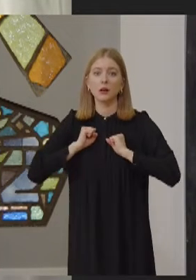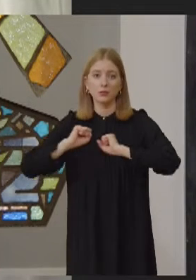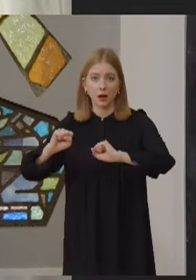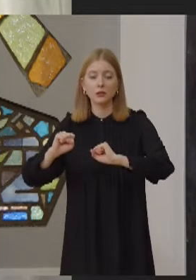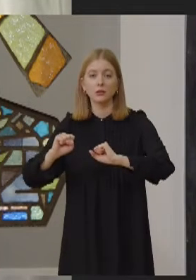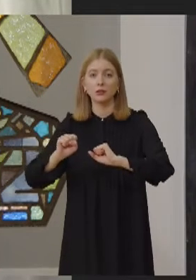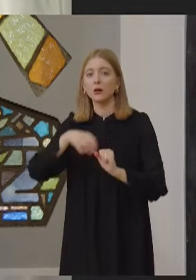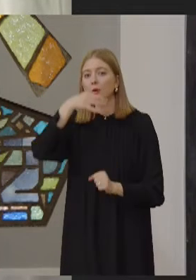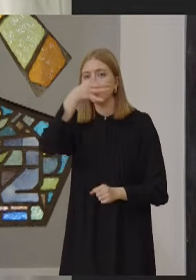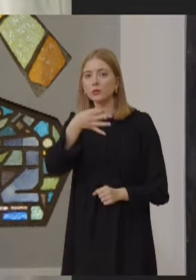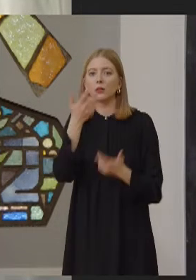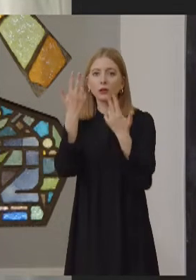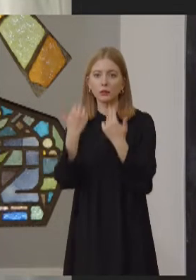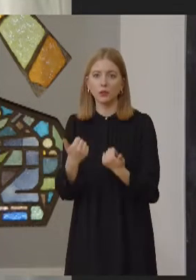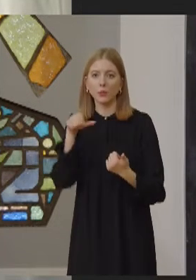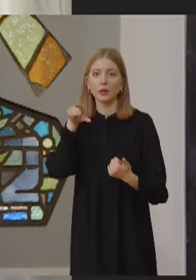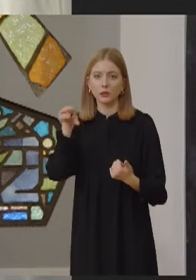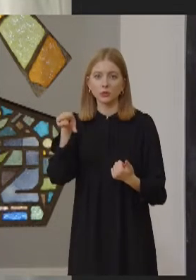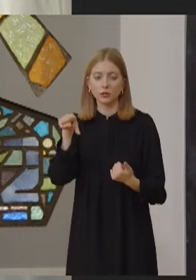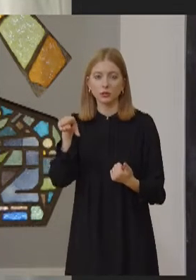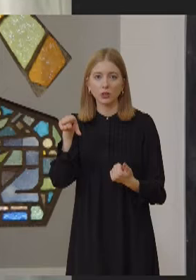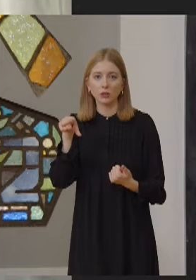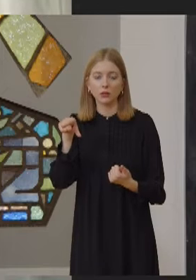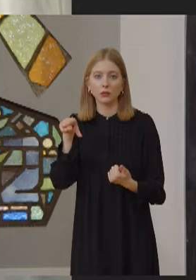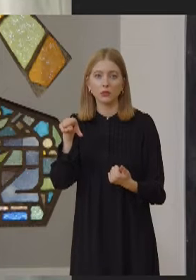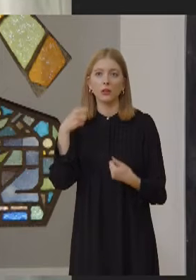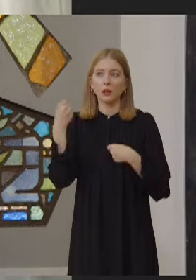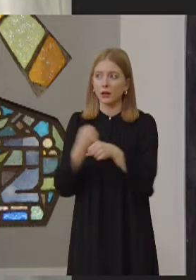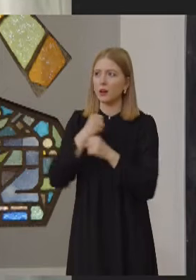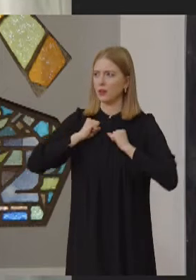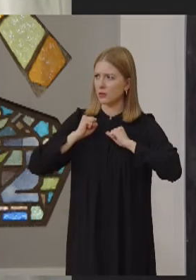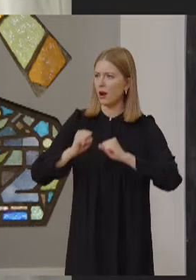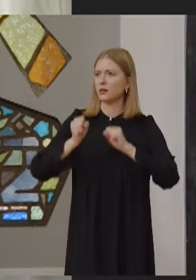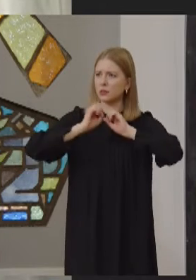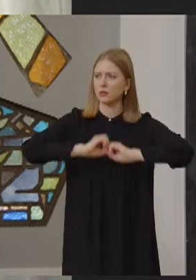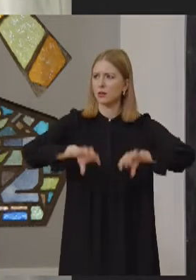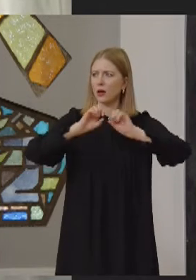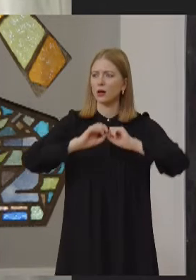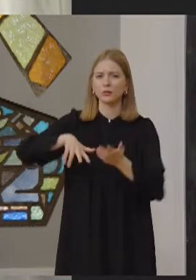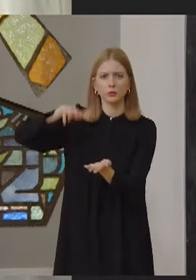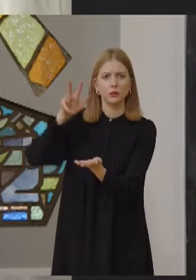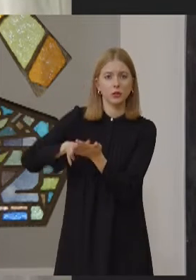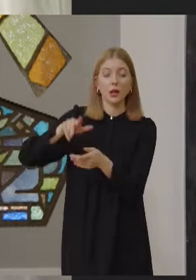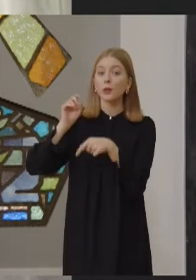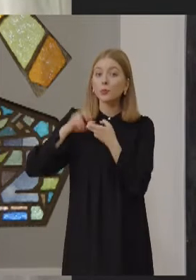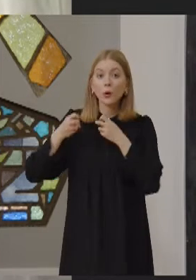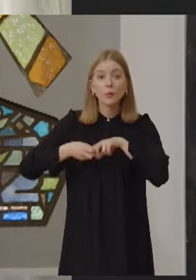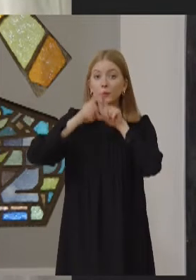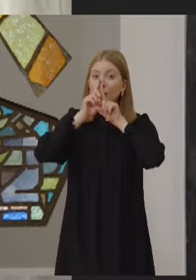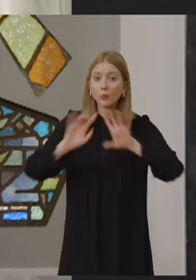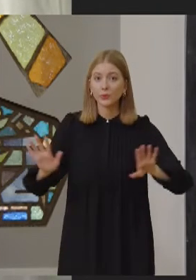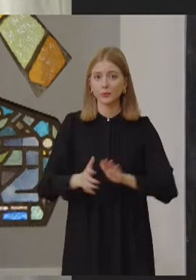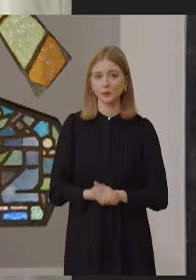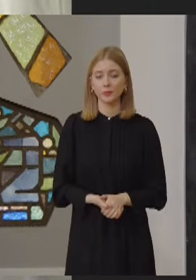finally become courageous and use this courage, we would not have